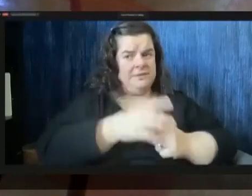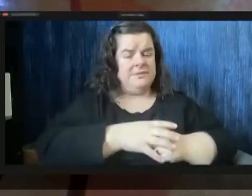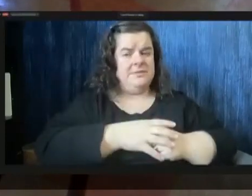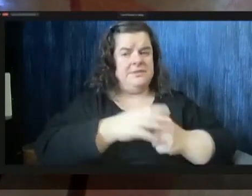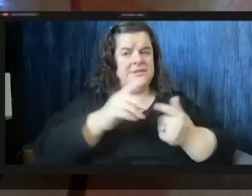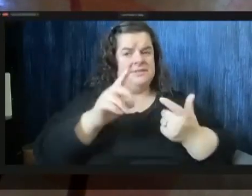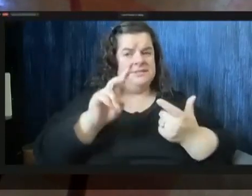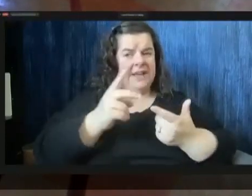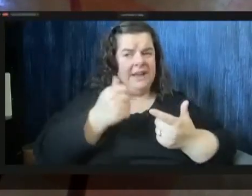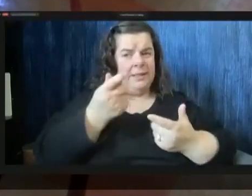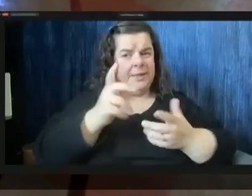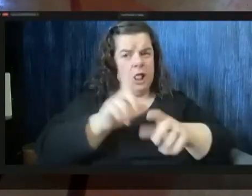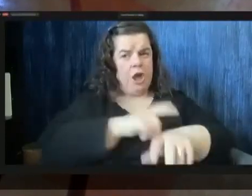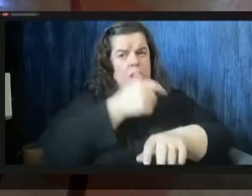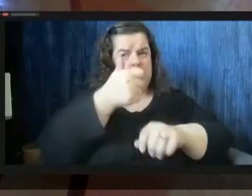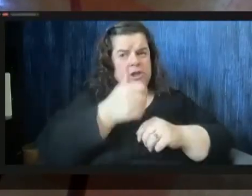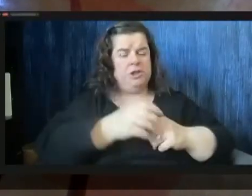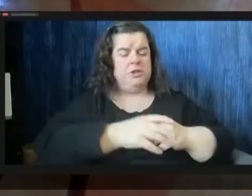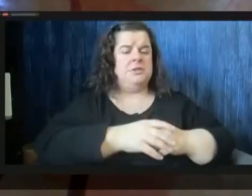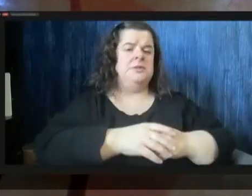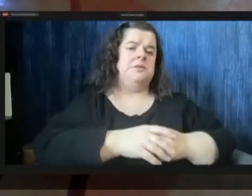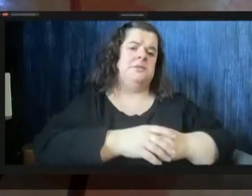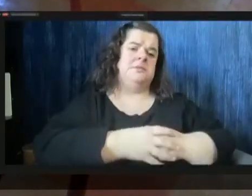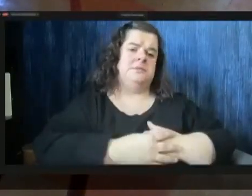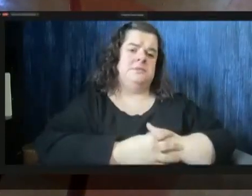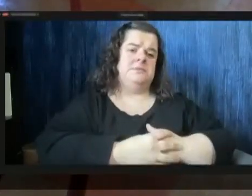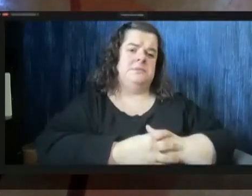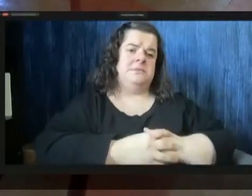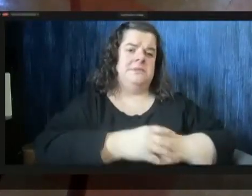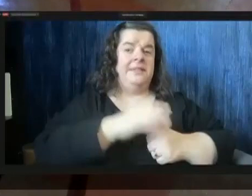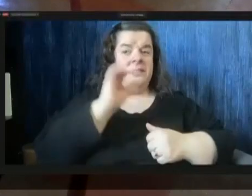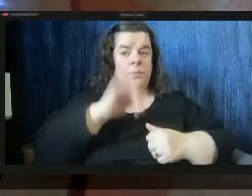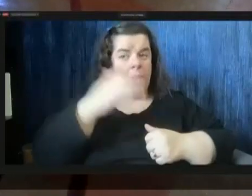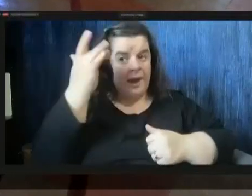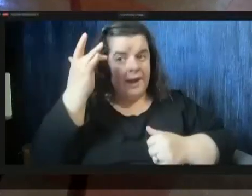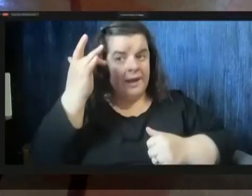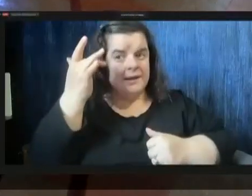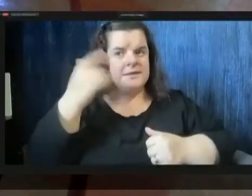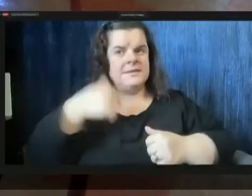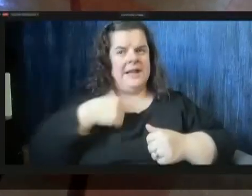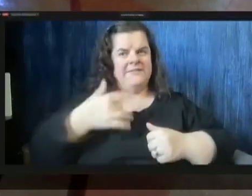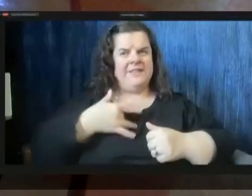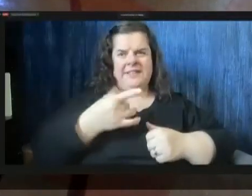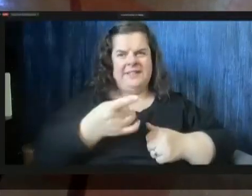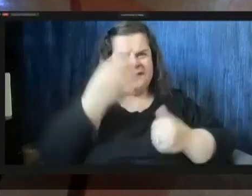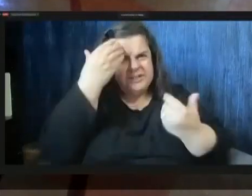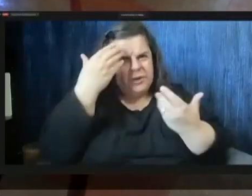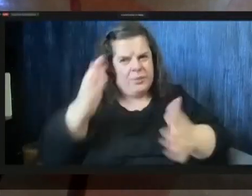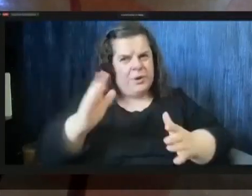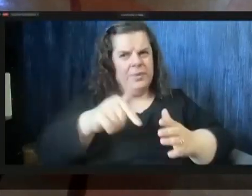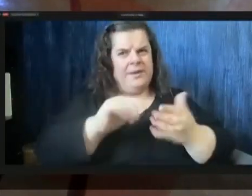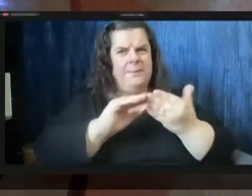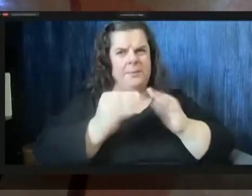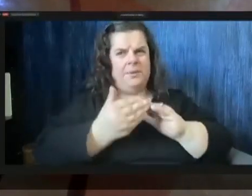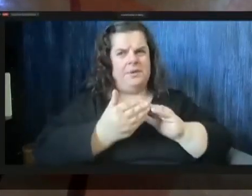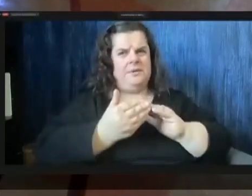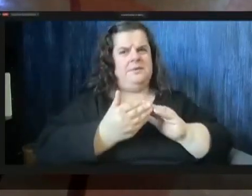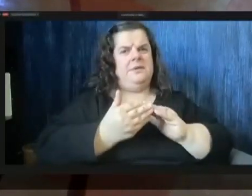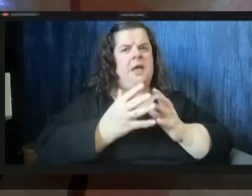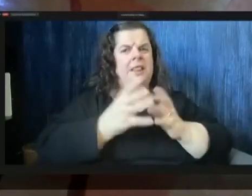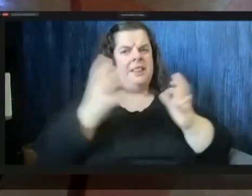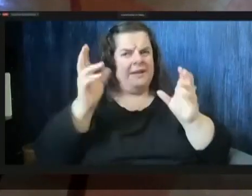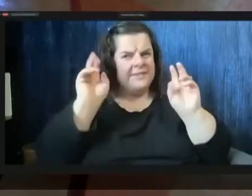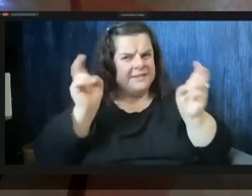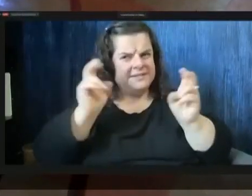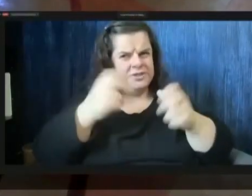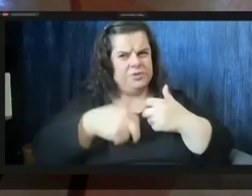longer. And it's because I feel like they don't really know the community, and there's a lot of issues. So